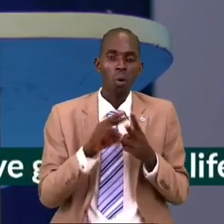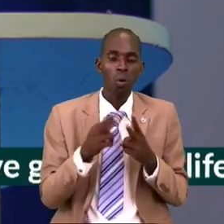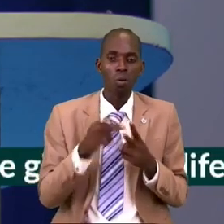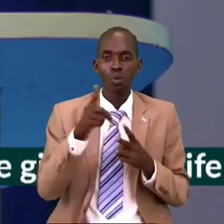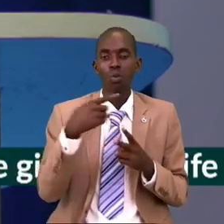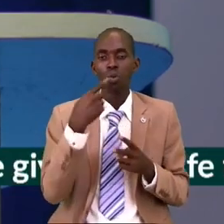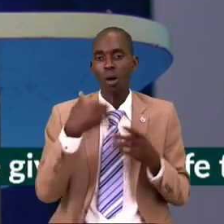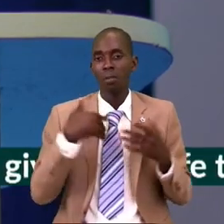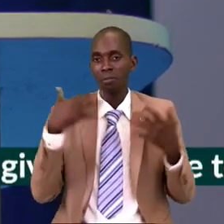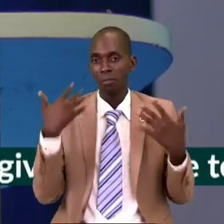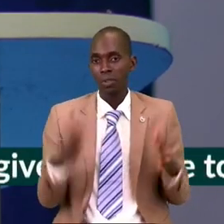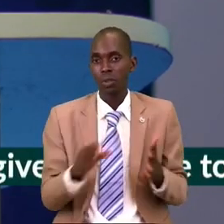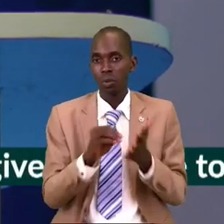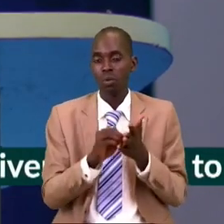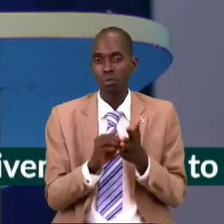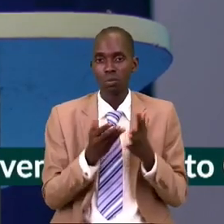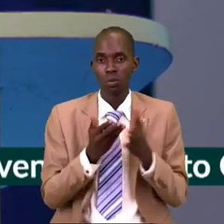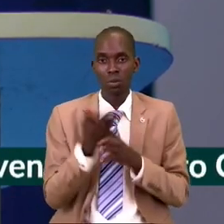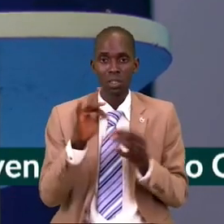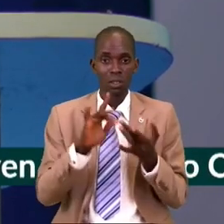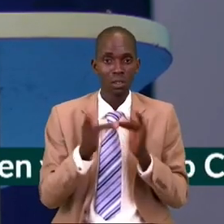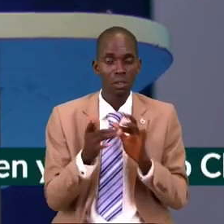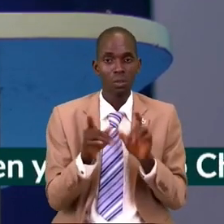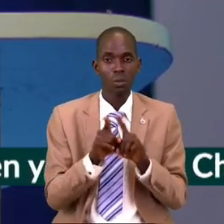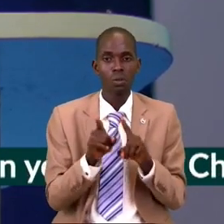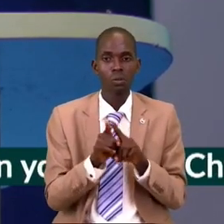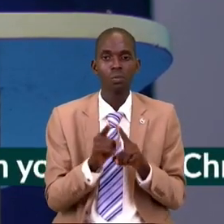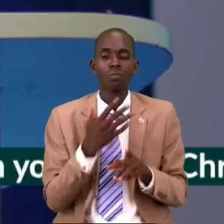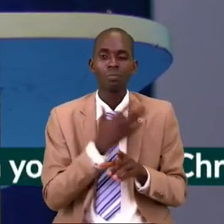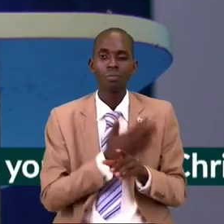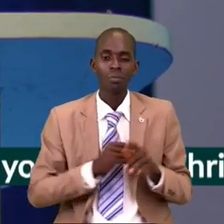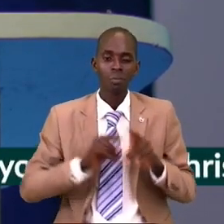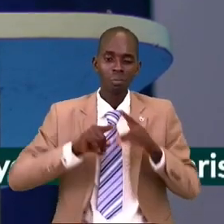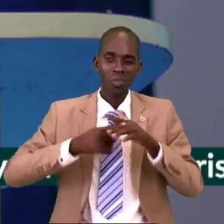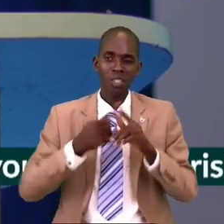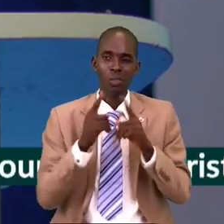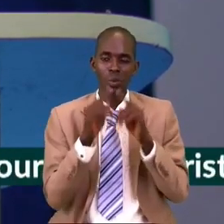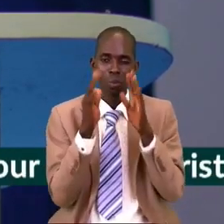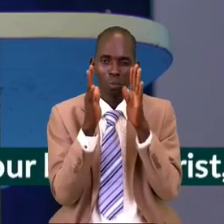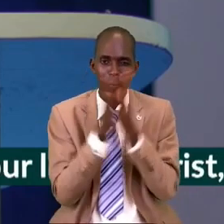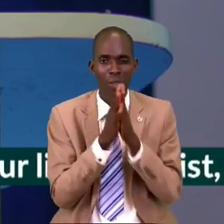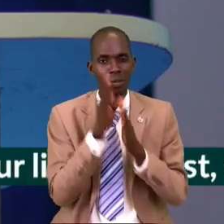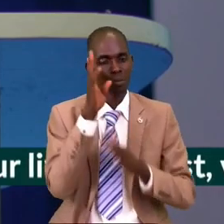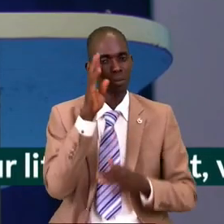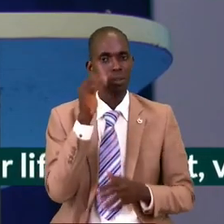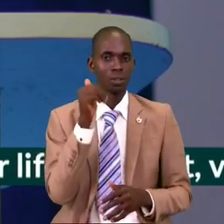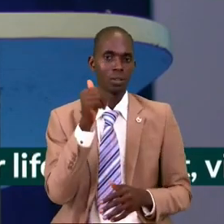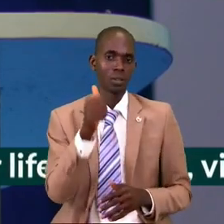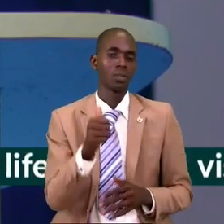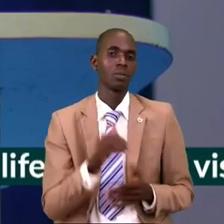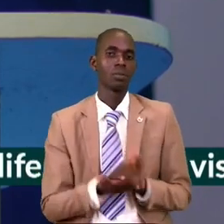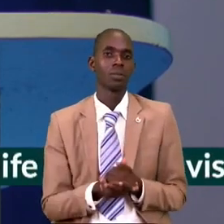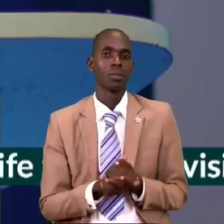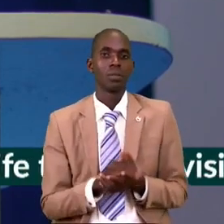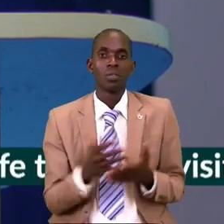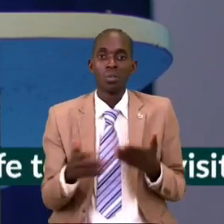will demonstrate his power here tonight. Not by your power, not by might, but by